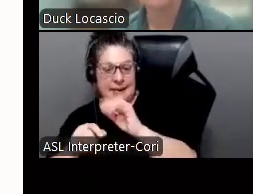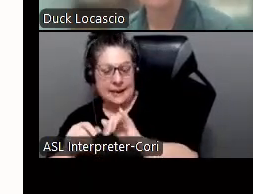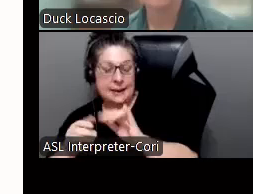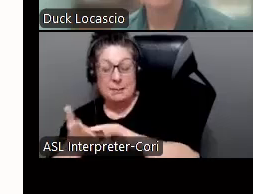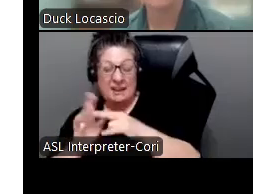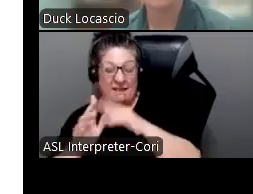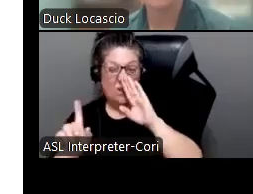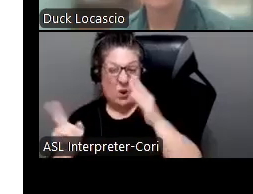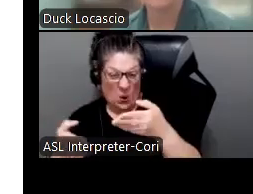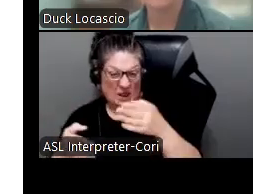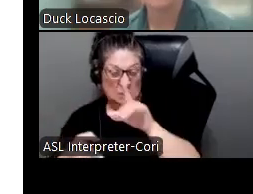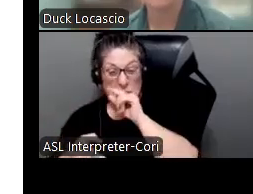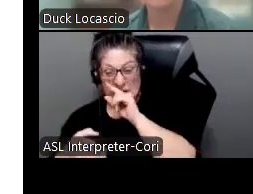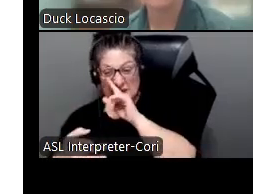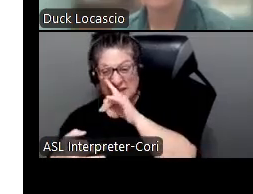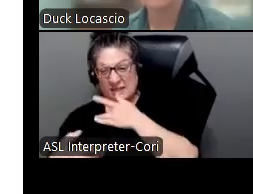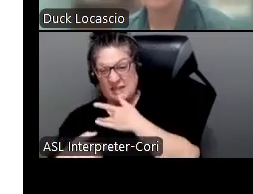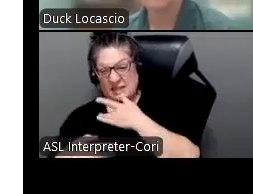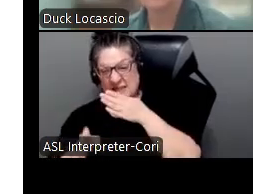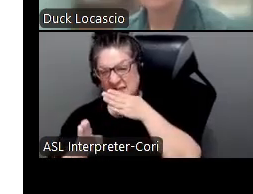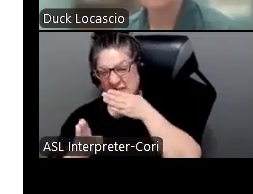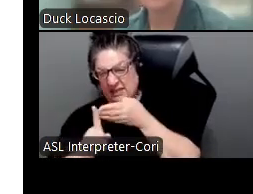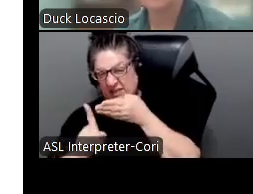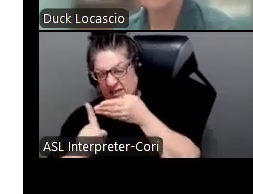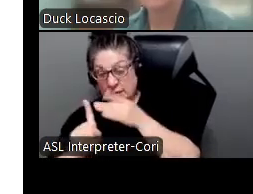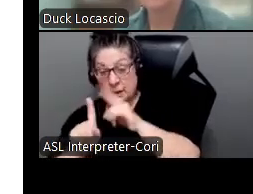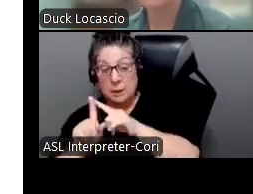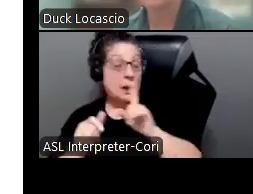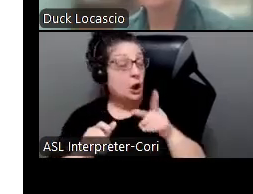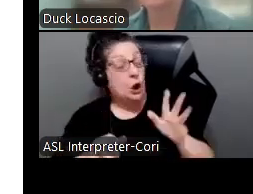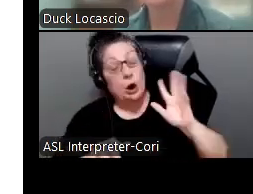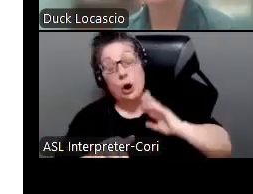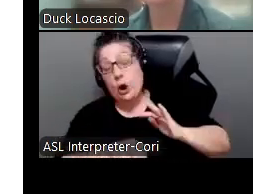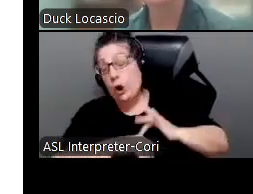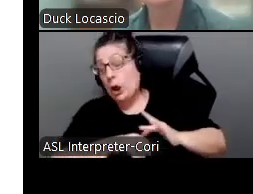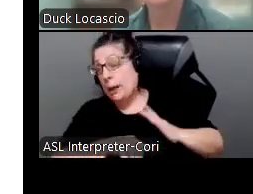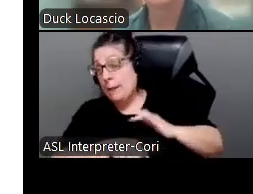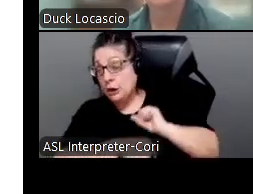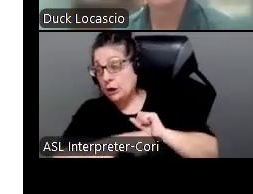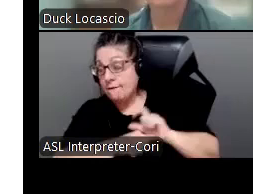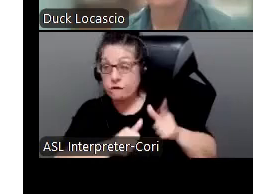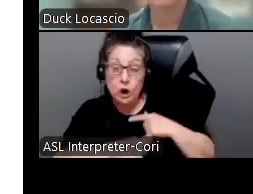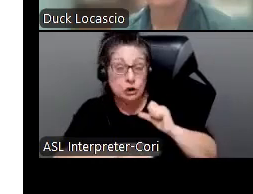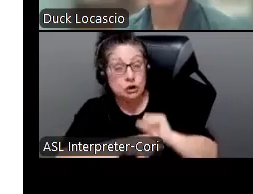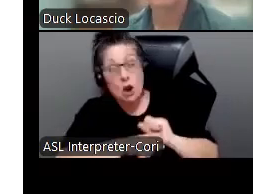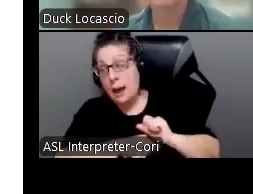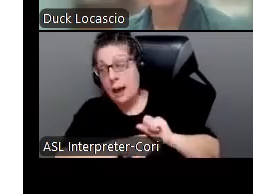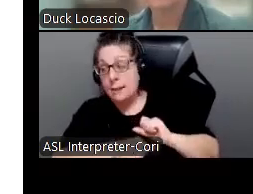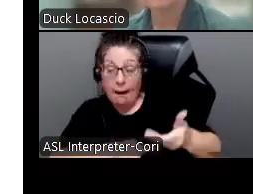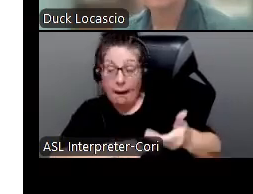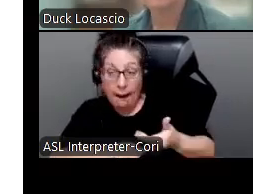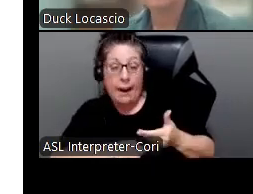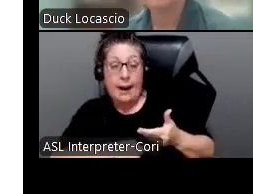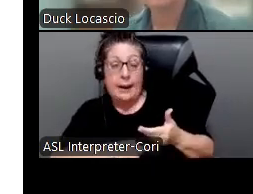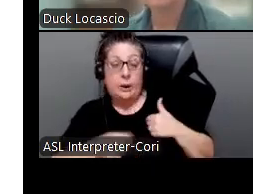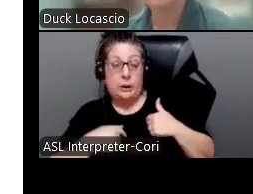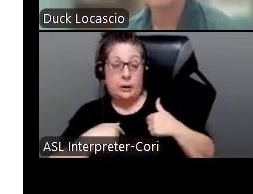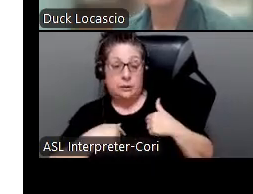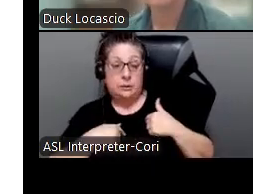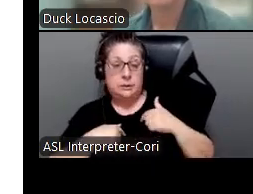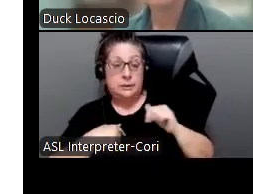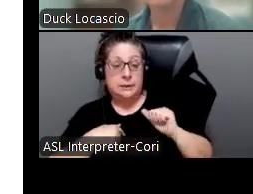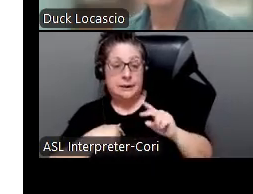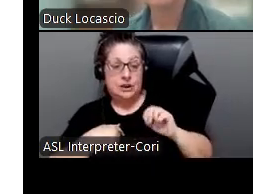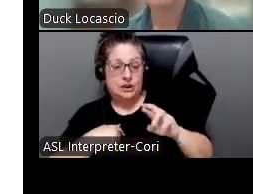I'll go back to early in my career. The very first job I ever did when I was hired by Anderson Tully Company is